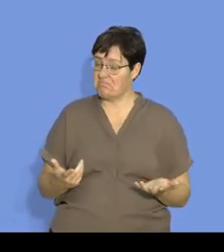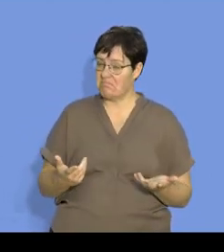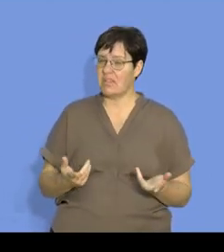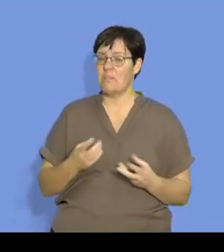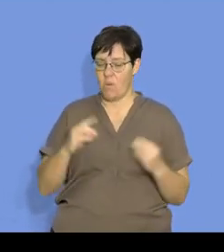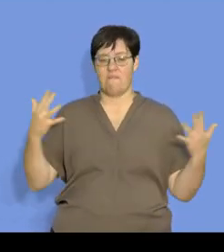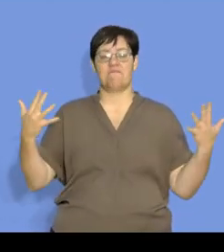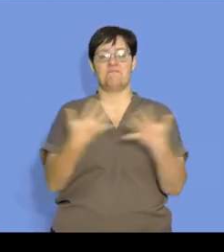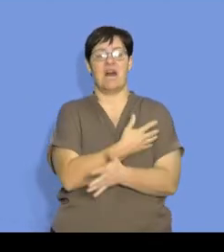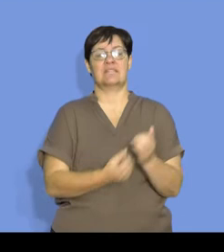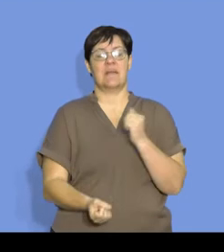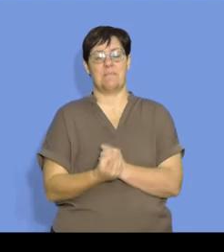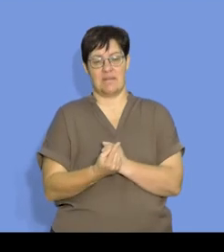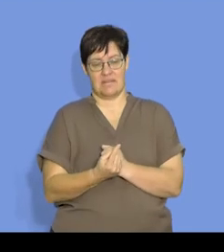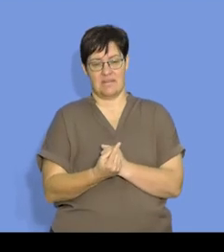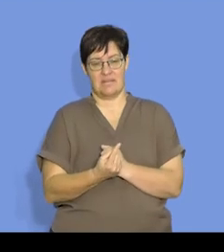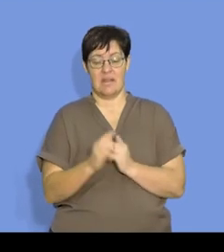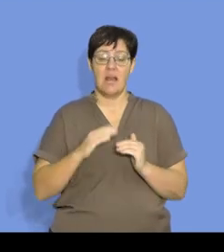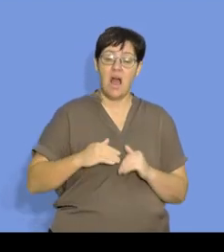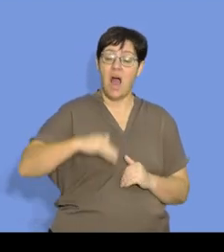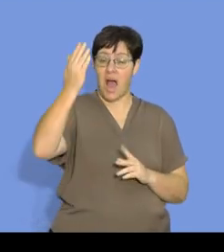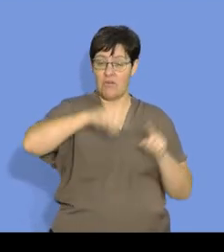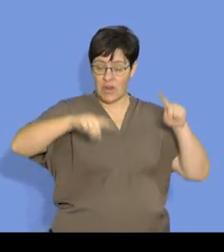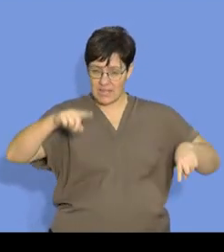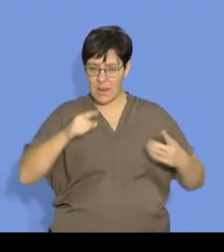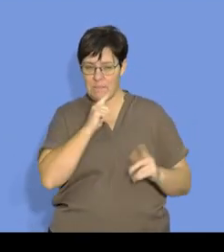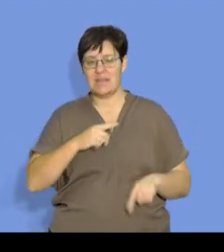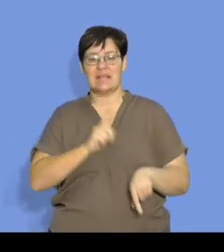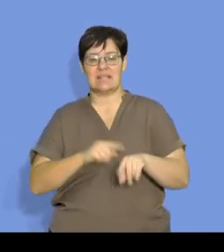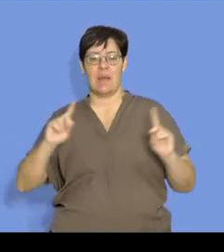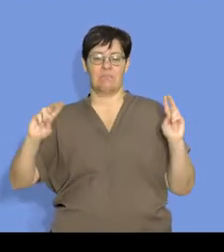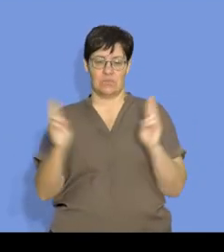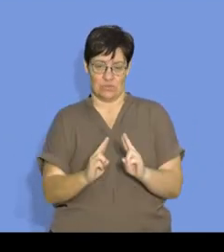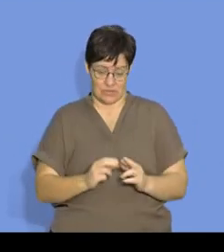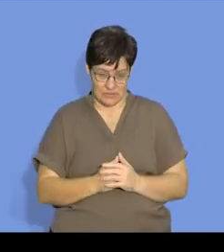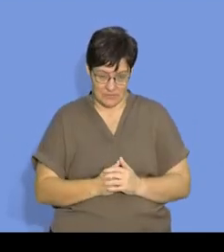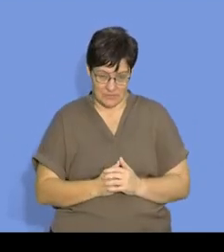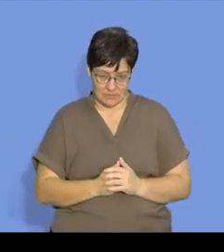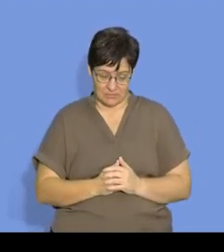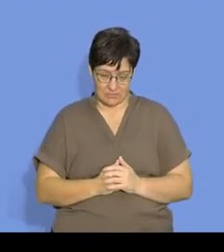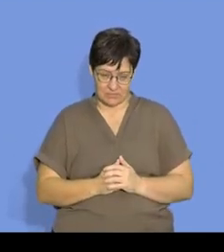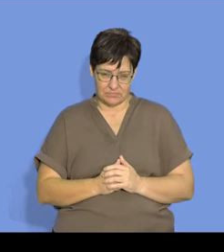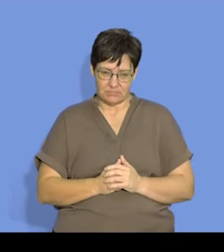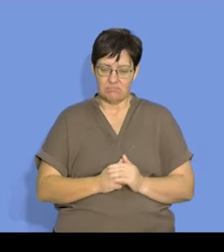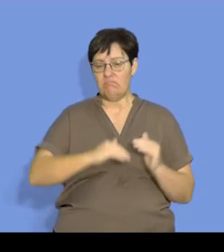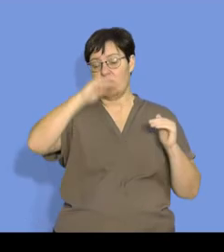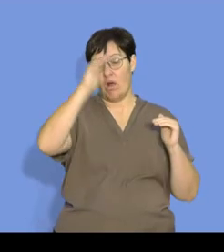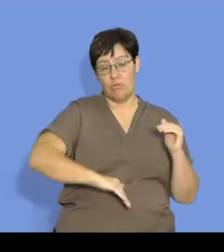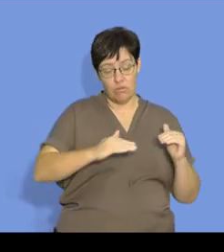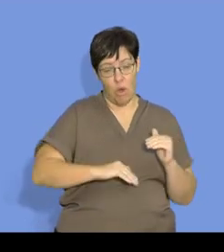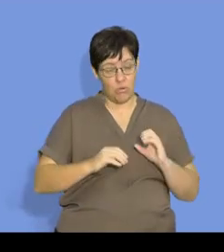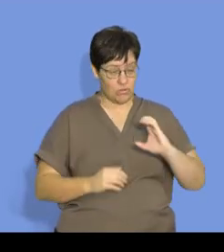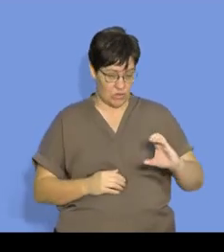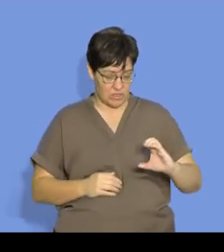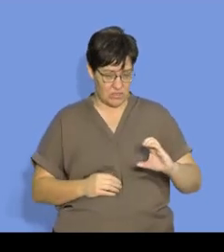that will have a fast reaction high rate meaning in a small town a time low